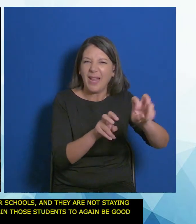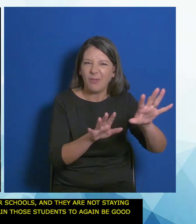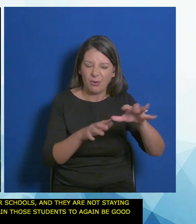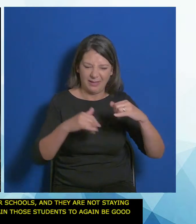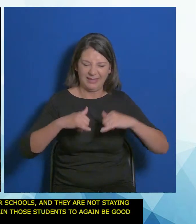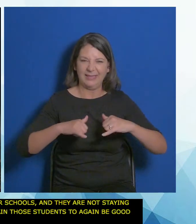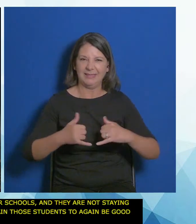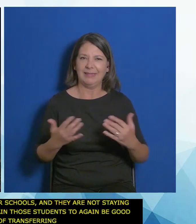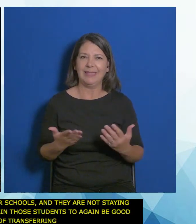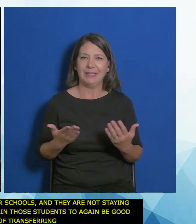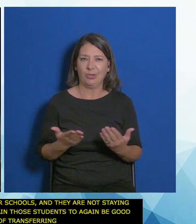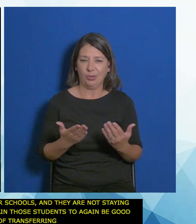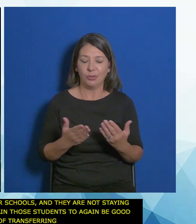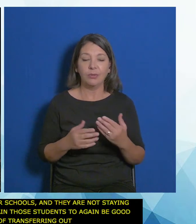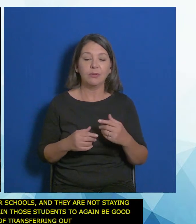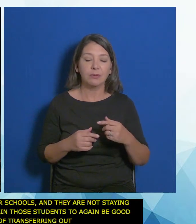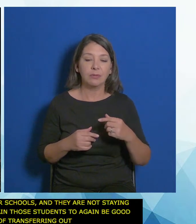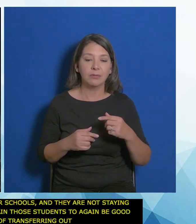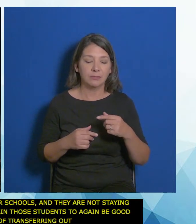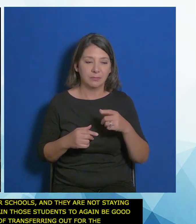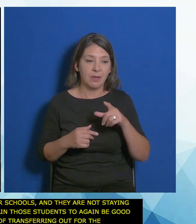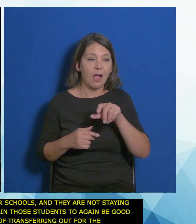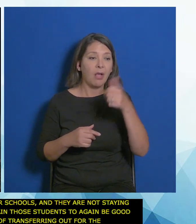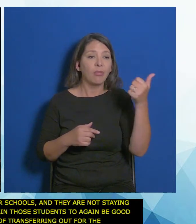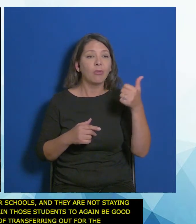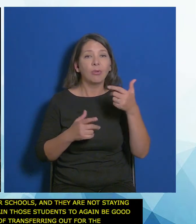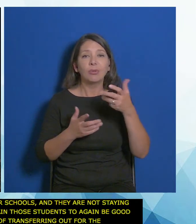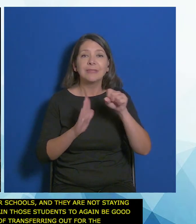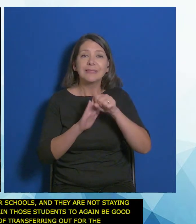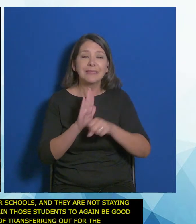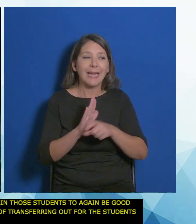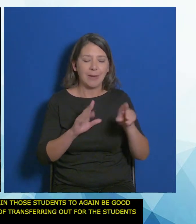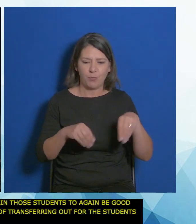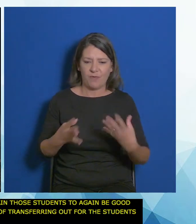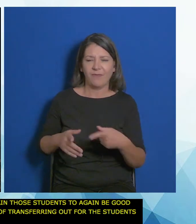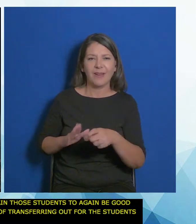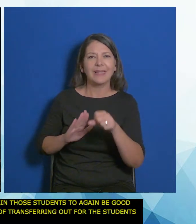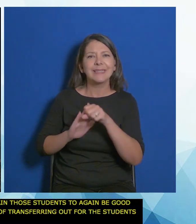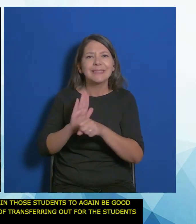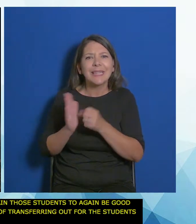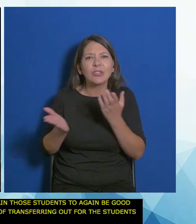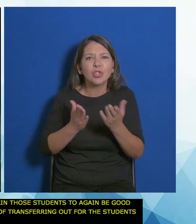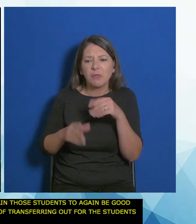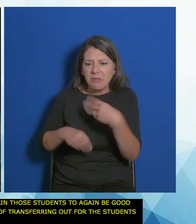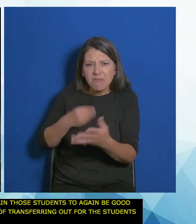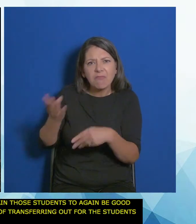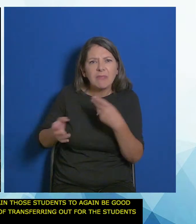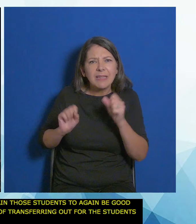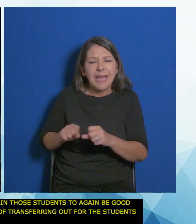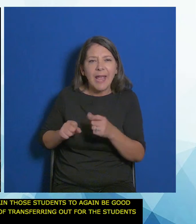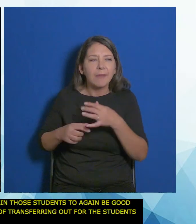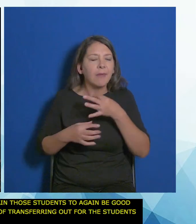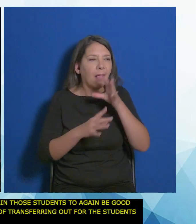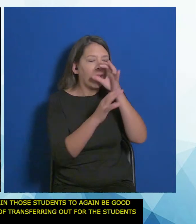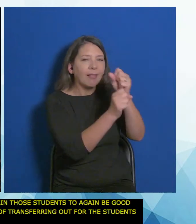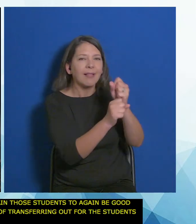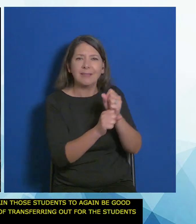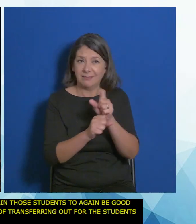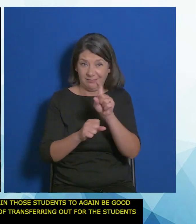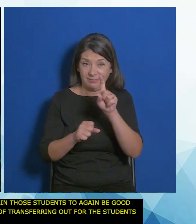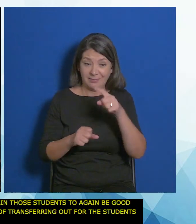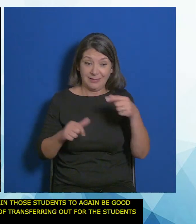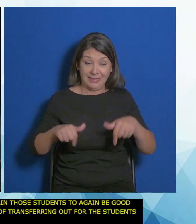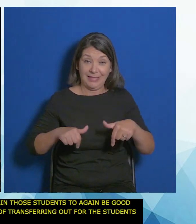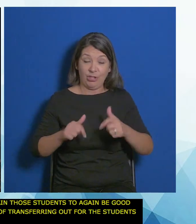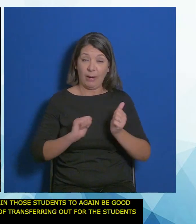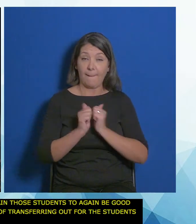offering students out-of-state services, for example? Are we competitive with other schools for the deaf across the nation